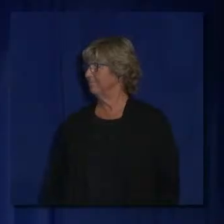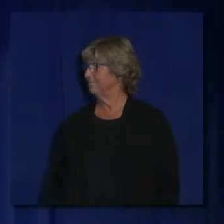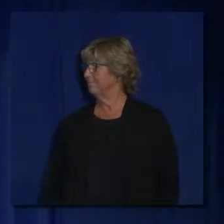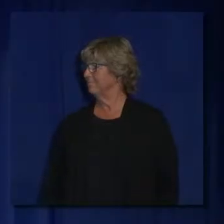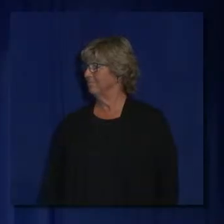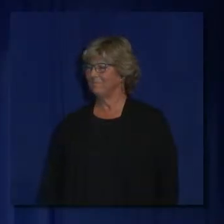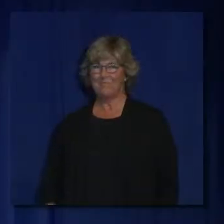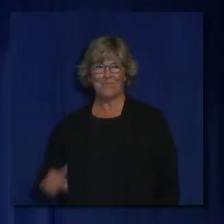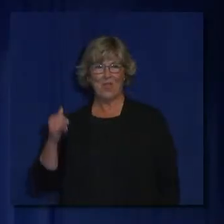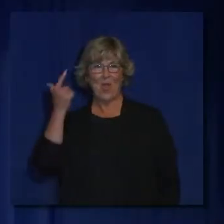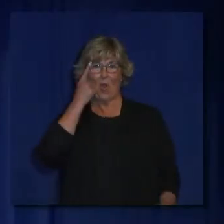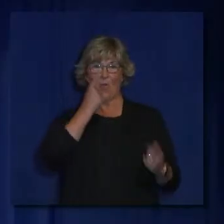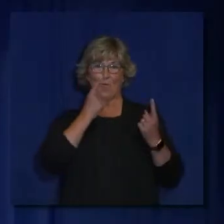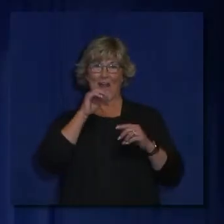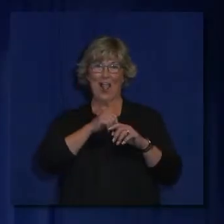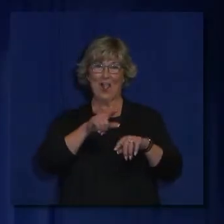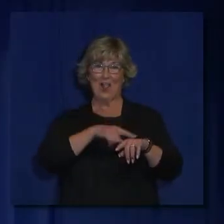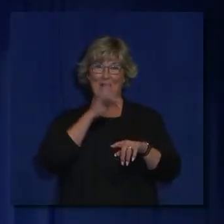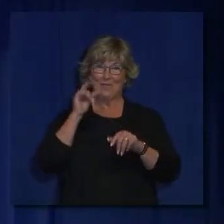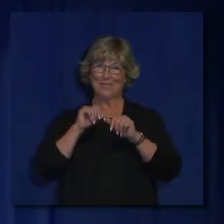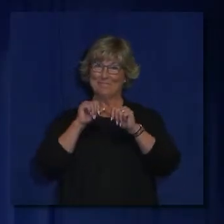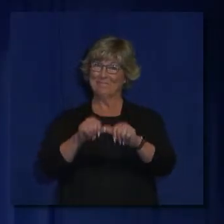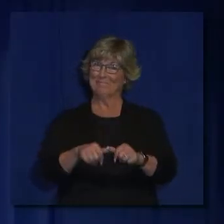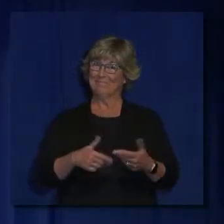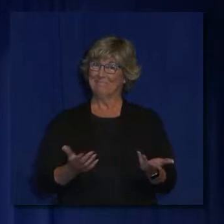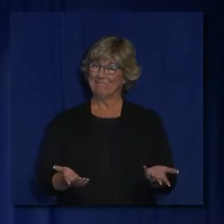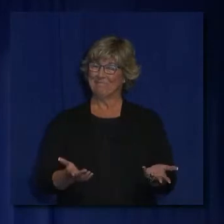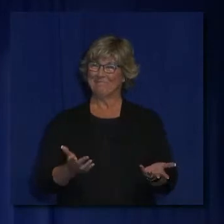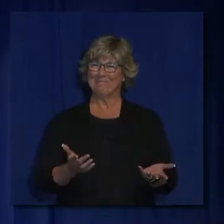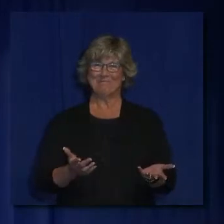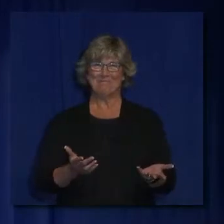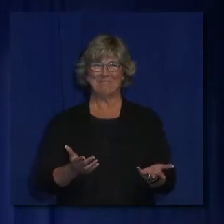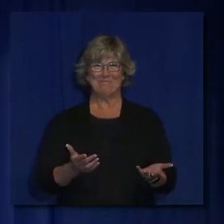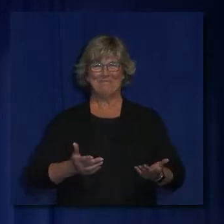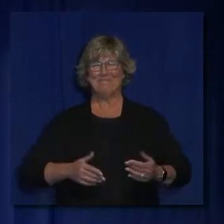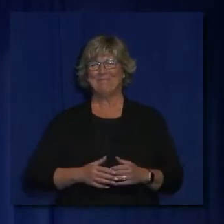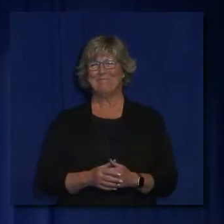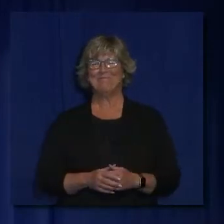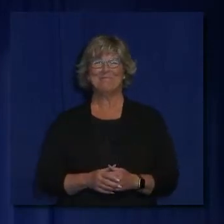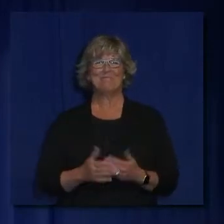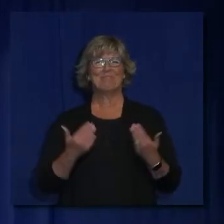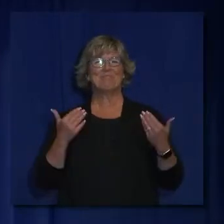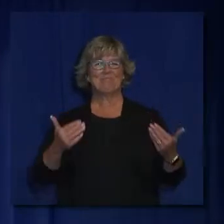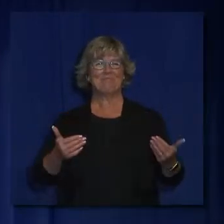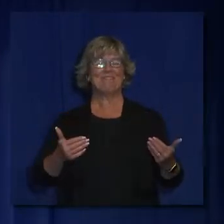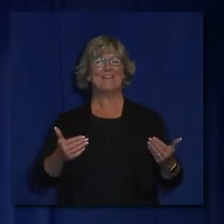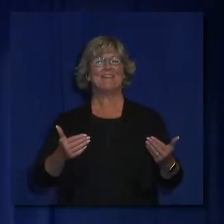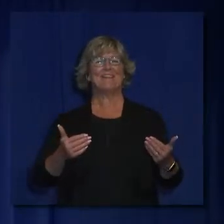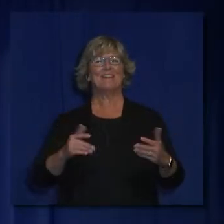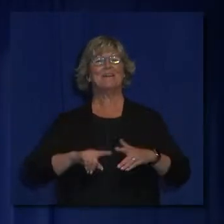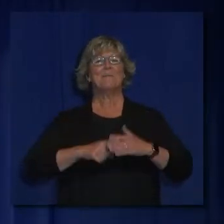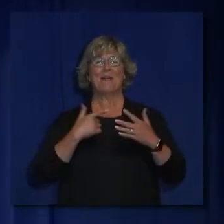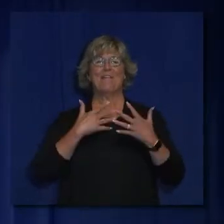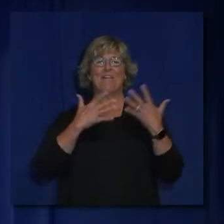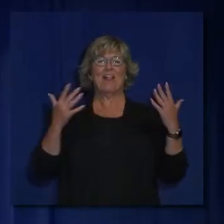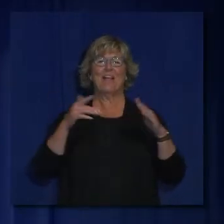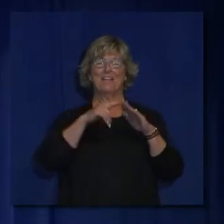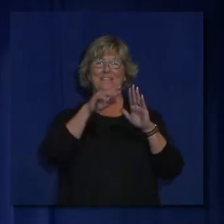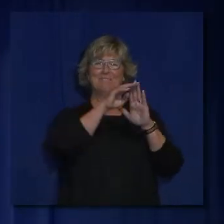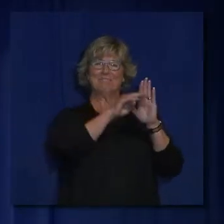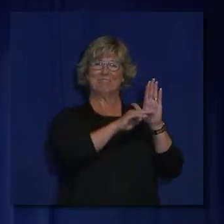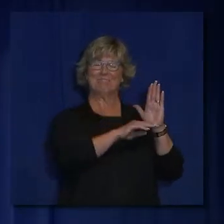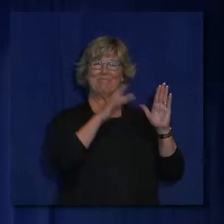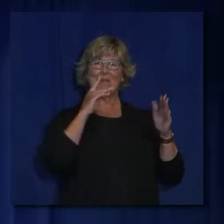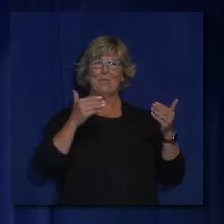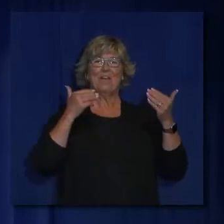We're all wondering how long this is going to be, so we might as well jump right in. And we do have a lot to cover, so I will